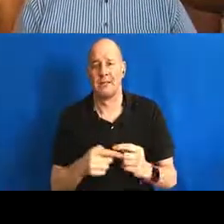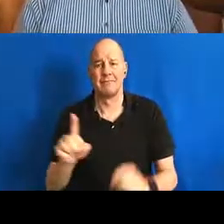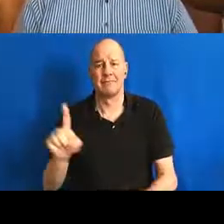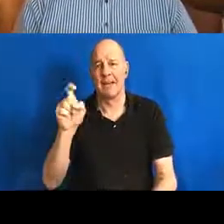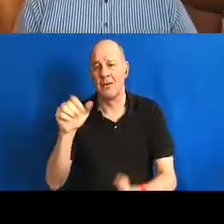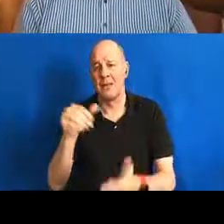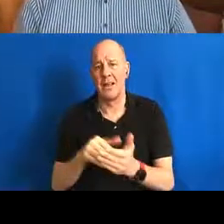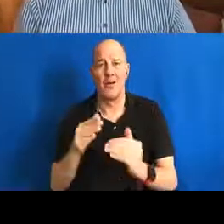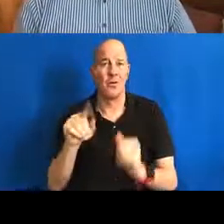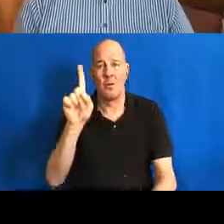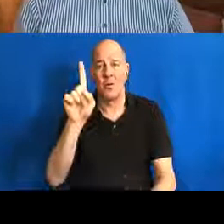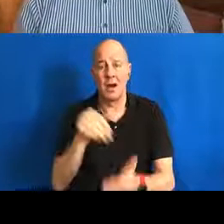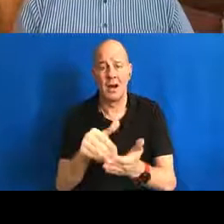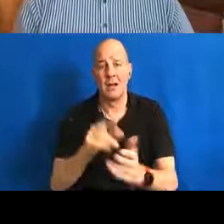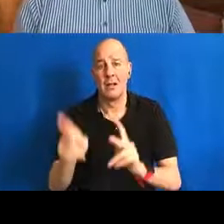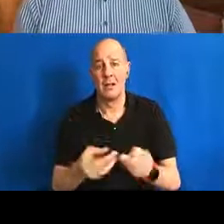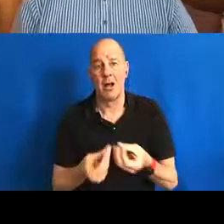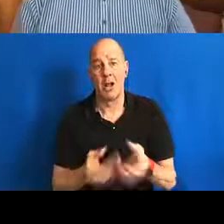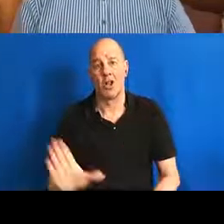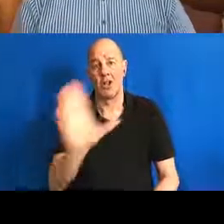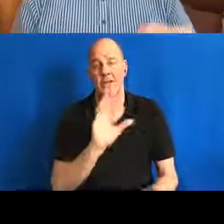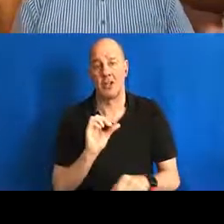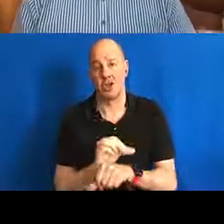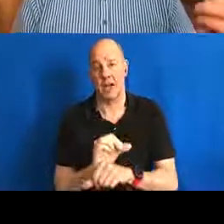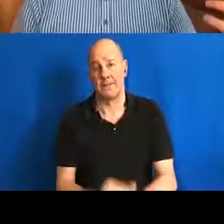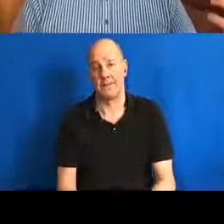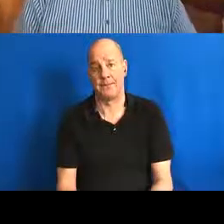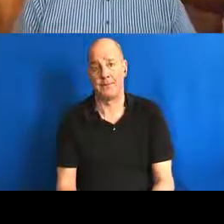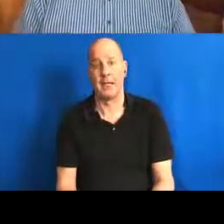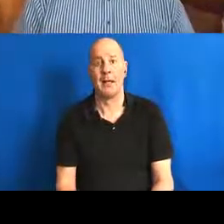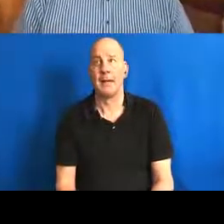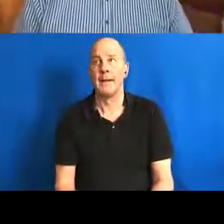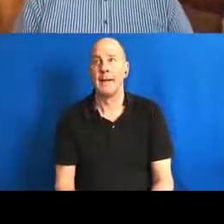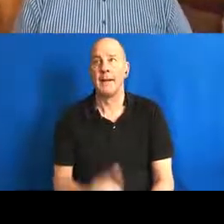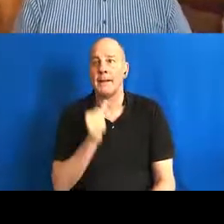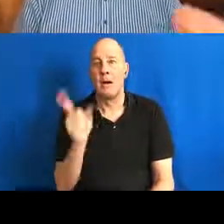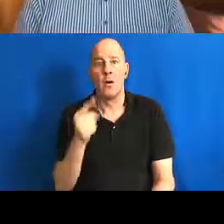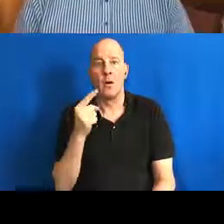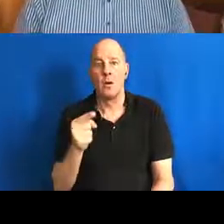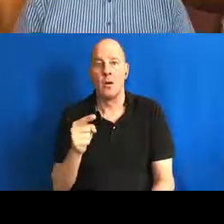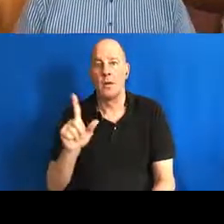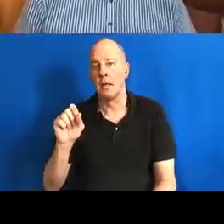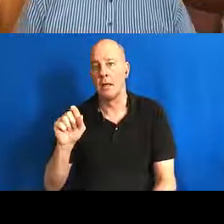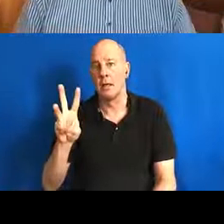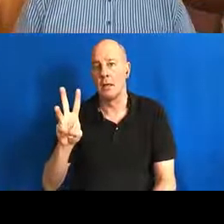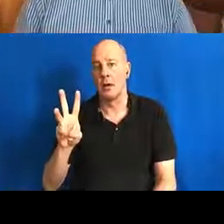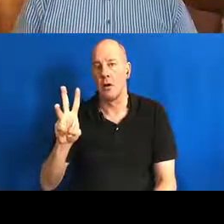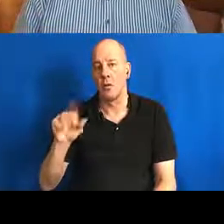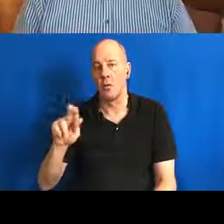1 million people have lost their jobs. And it's not only that it's low wage workers, it's that it's directly